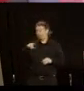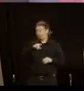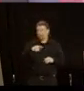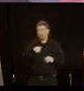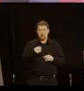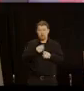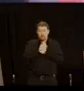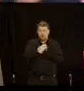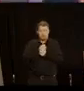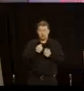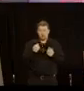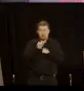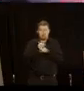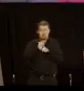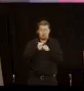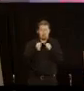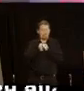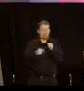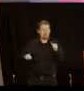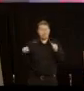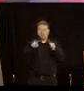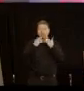me.